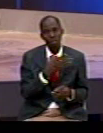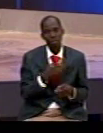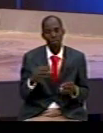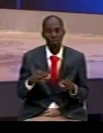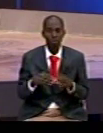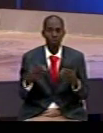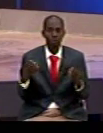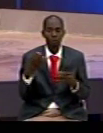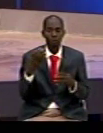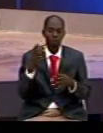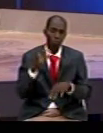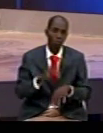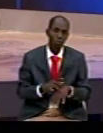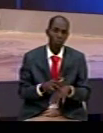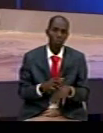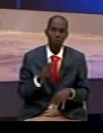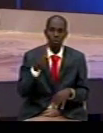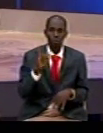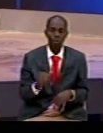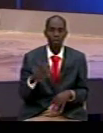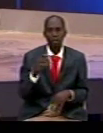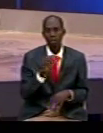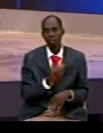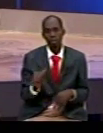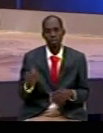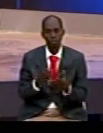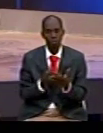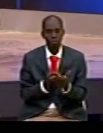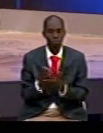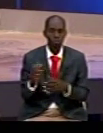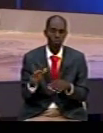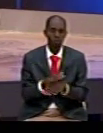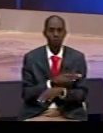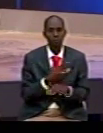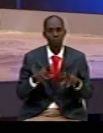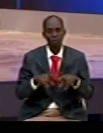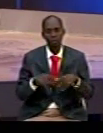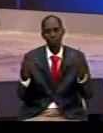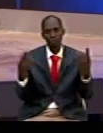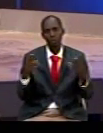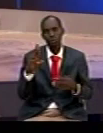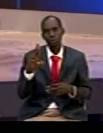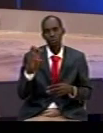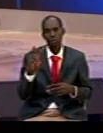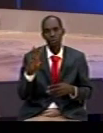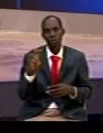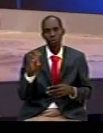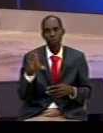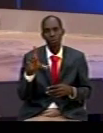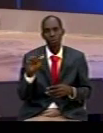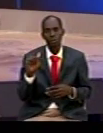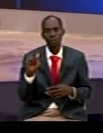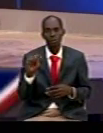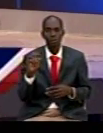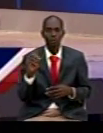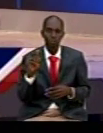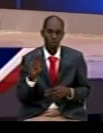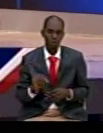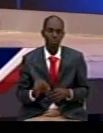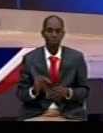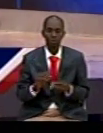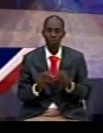touch by his truthful revelation. Point number three, the